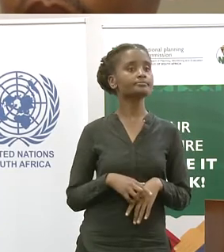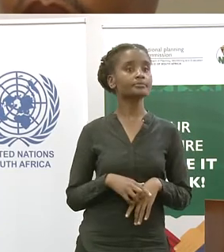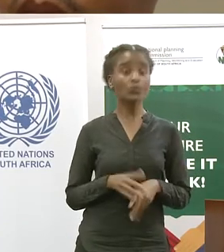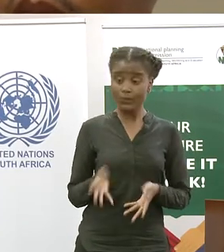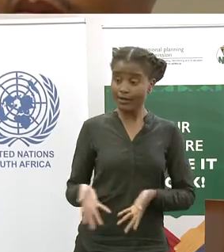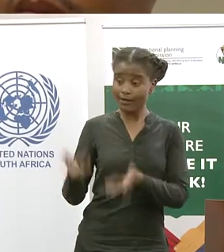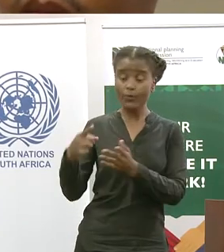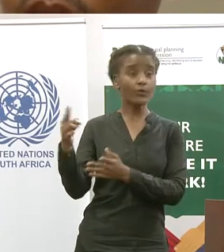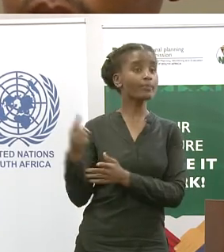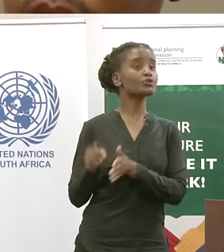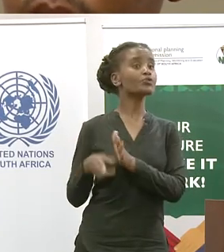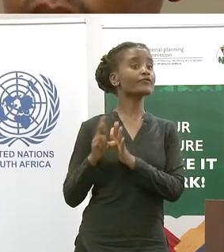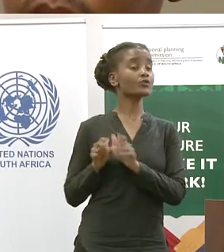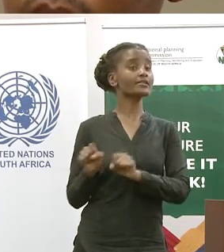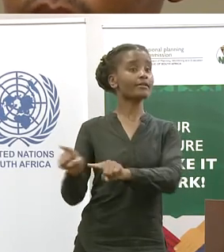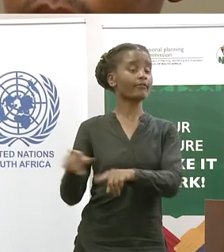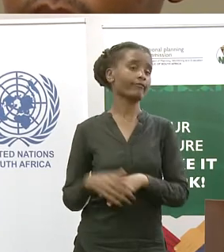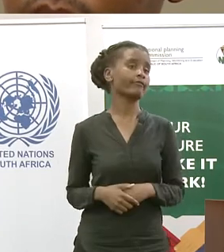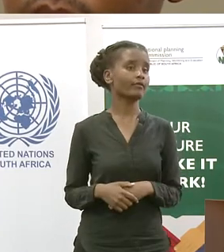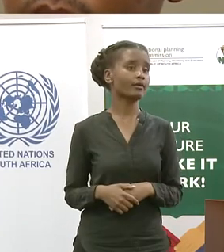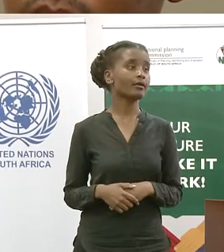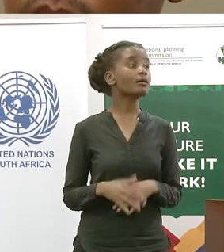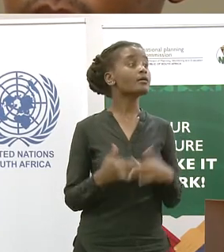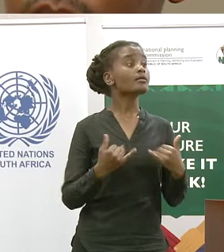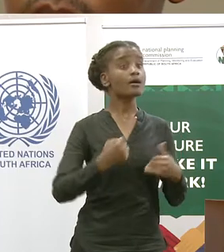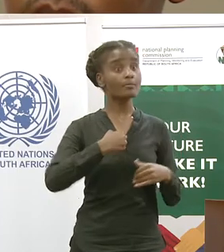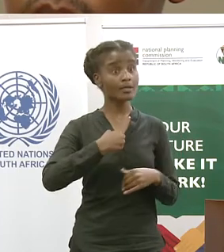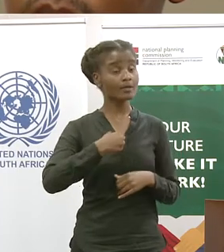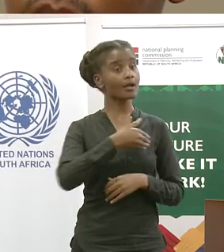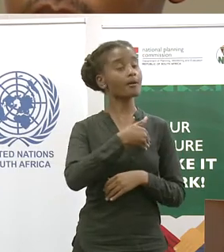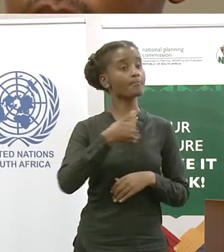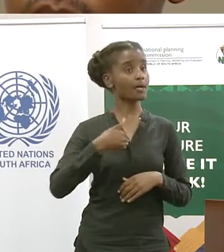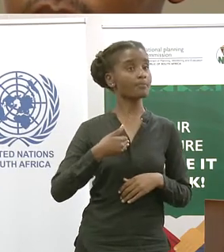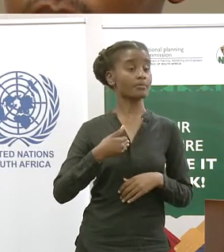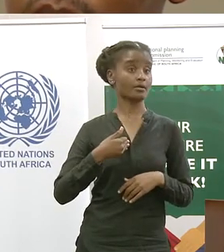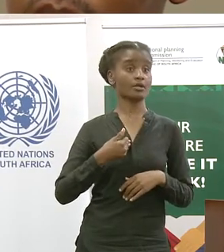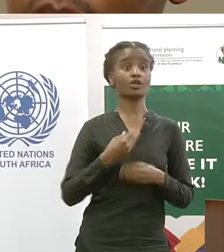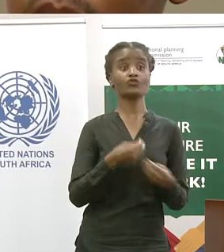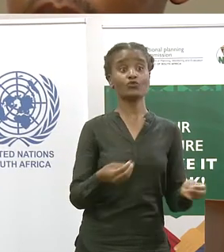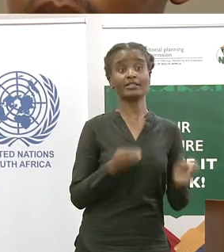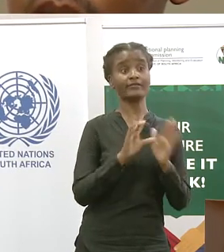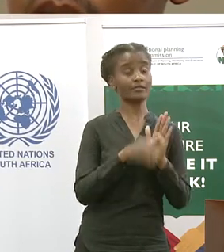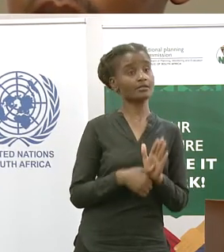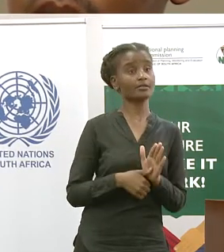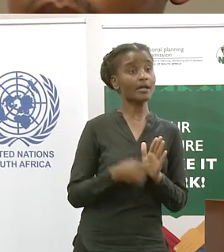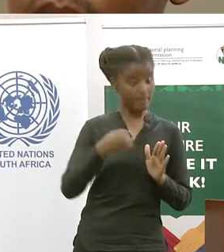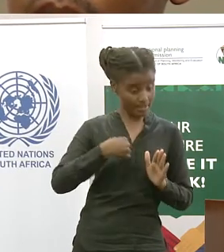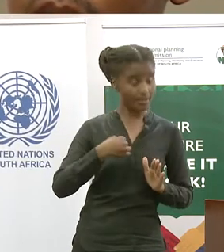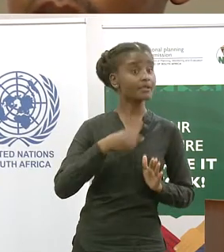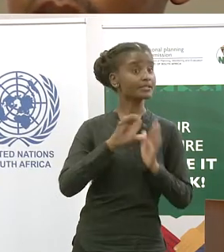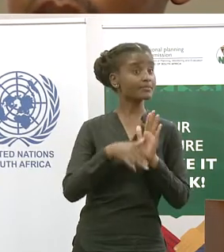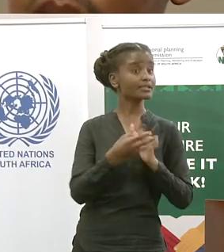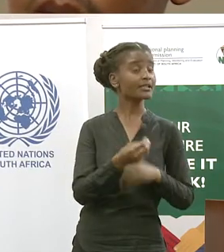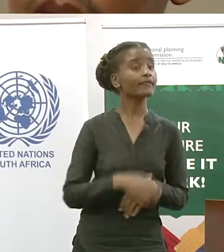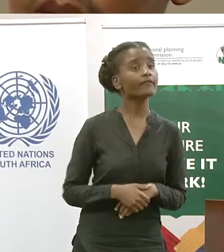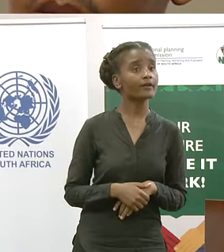challenge, being in government, being a mother of disabled children, as I said, being a disabled person, I tend to have